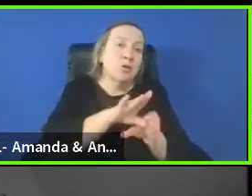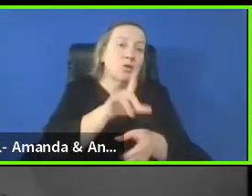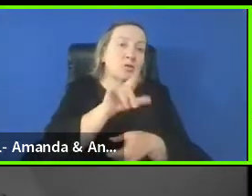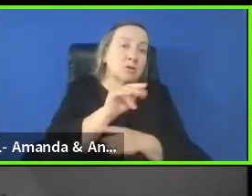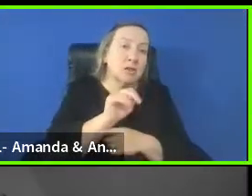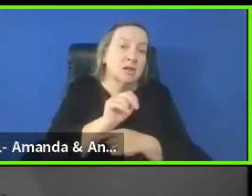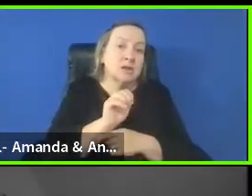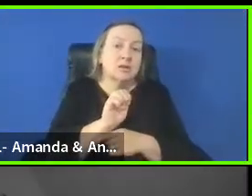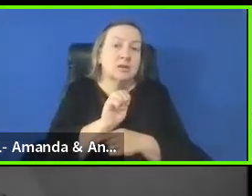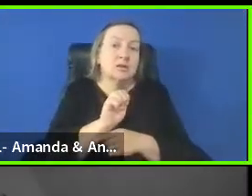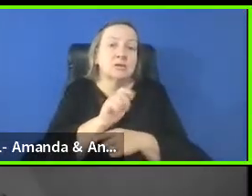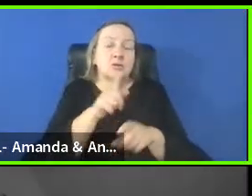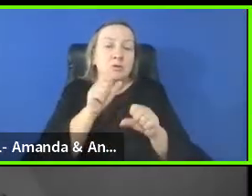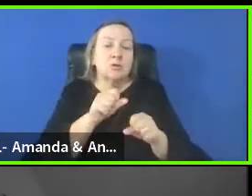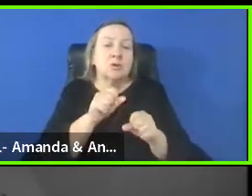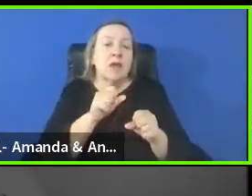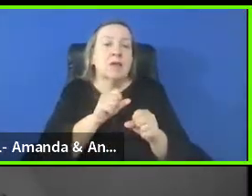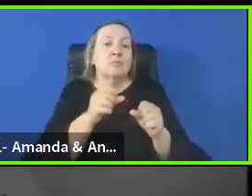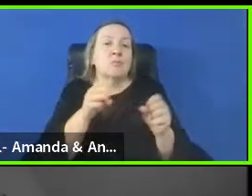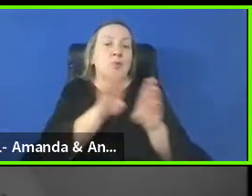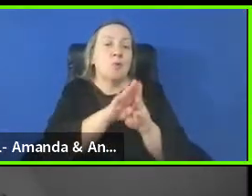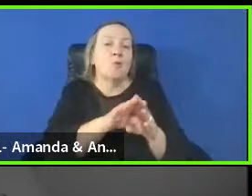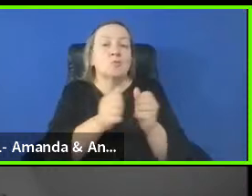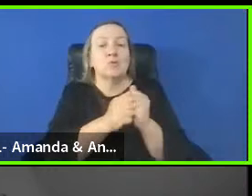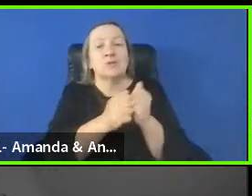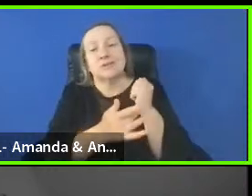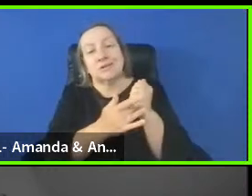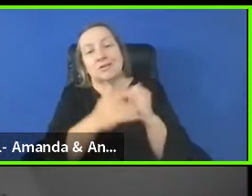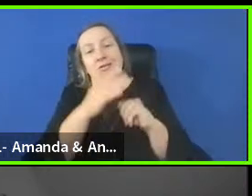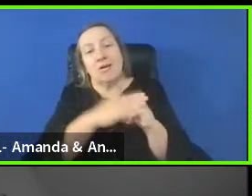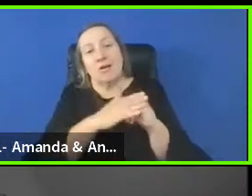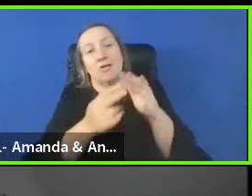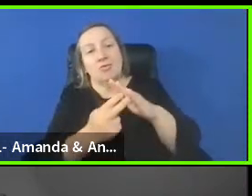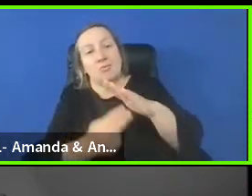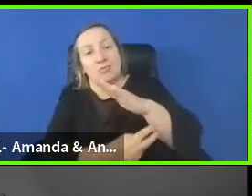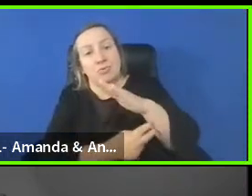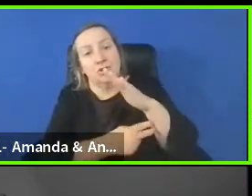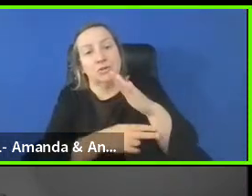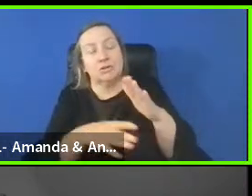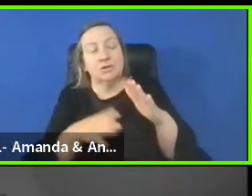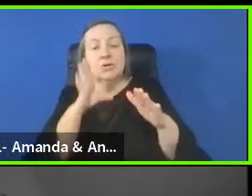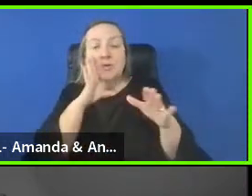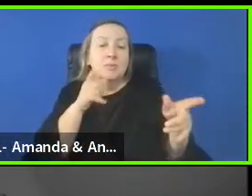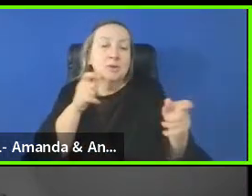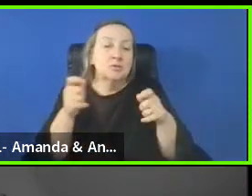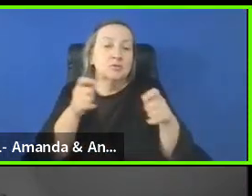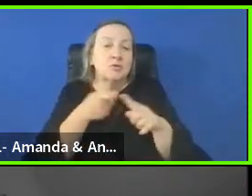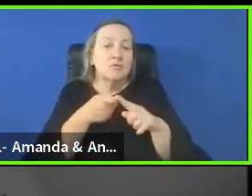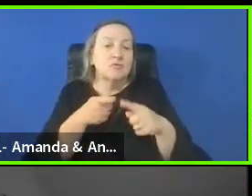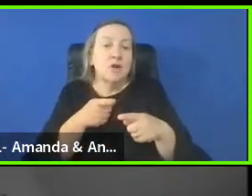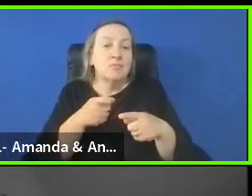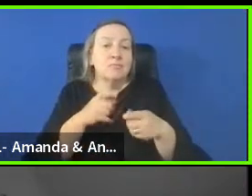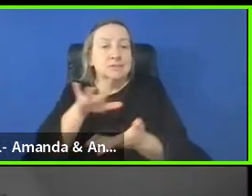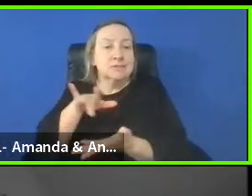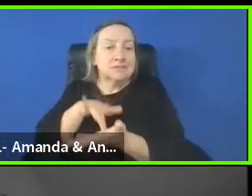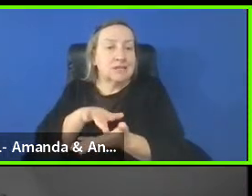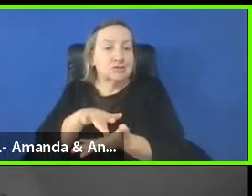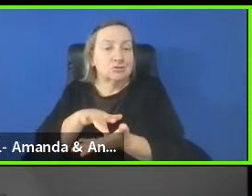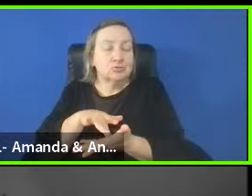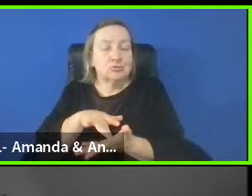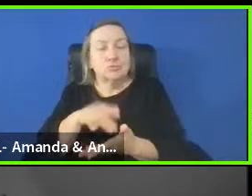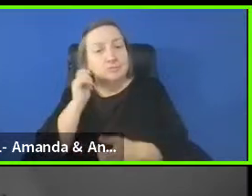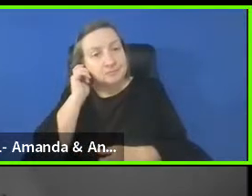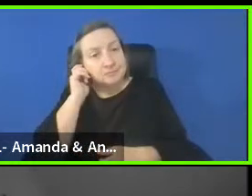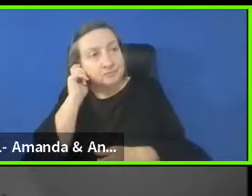it via technology on the bridge that will be controlled from a operations center. So